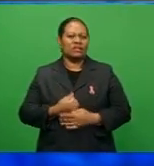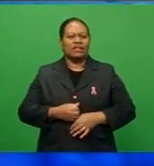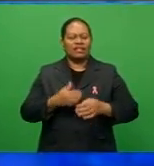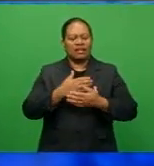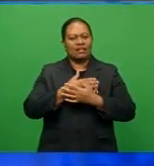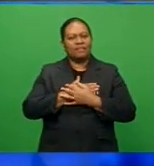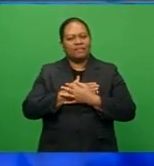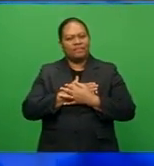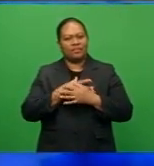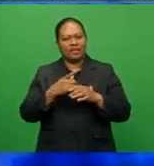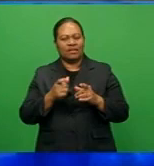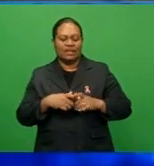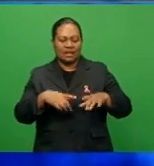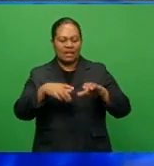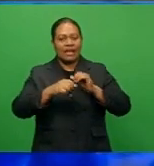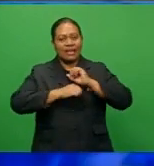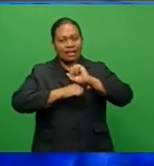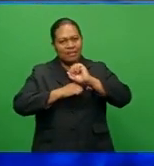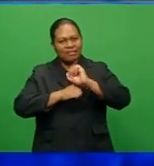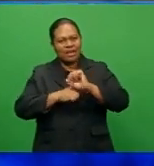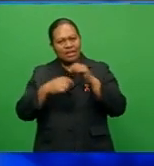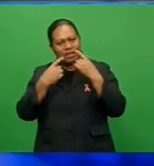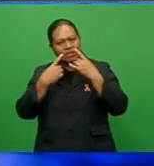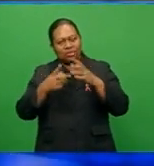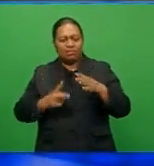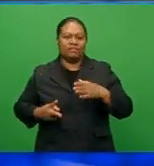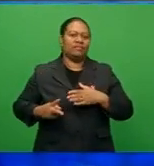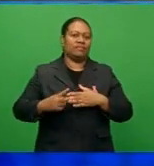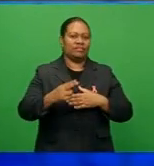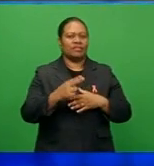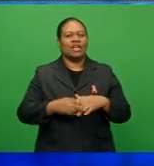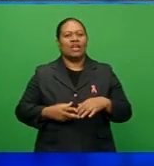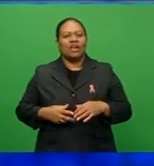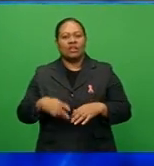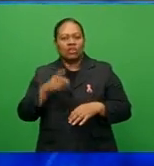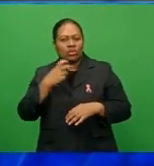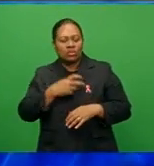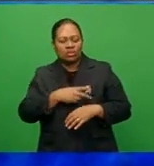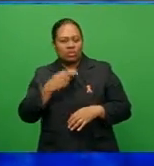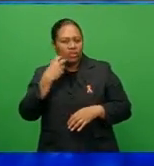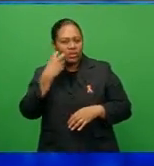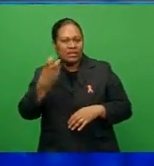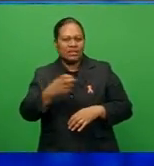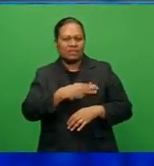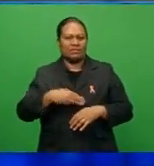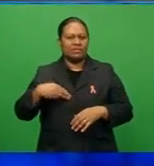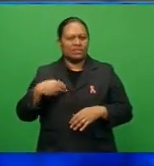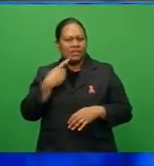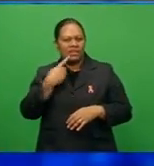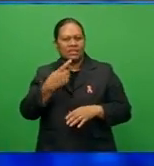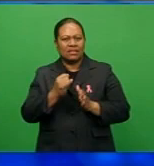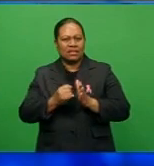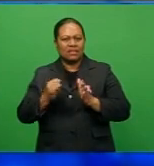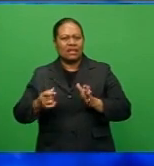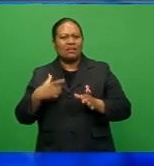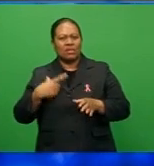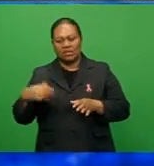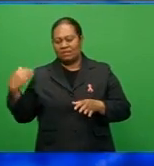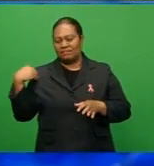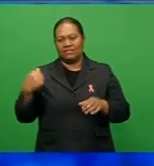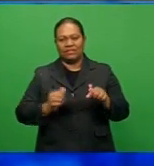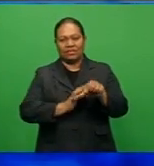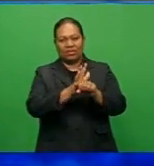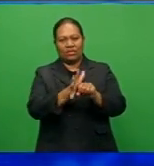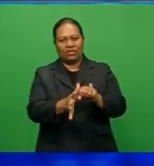The Love Our Locals campaign was launched in June by the Tourism Ministry to help the tourism industry and ease the impact of